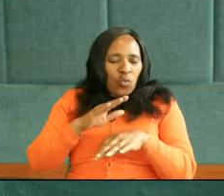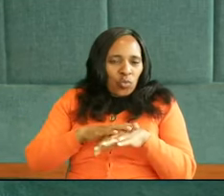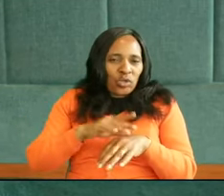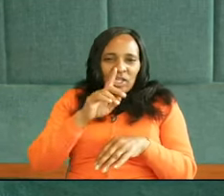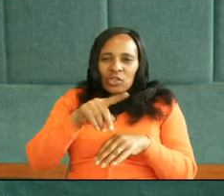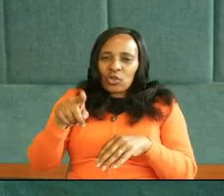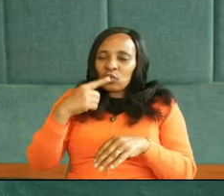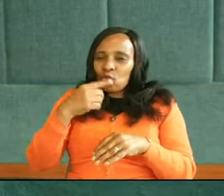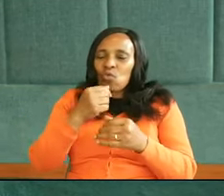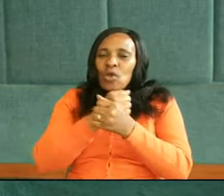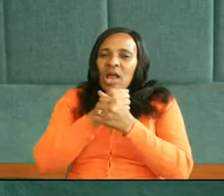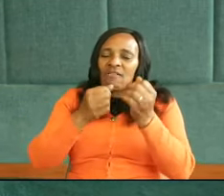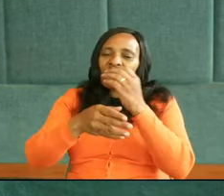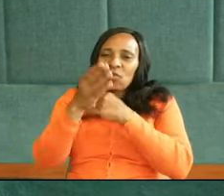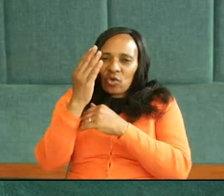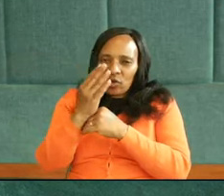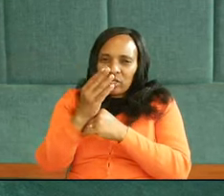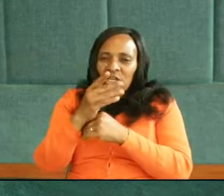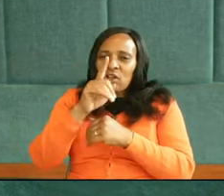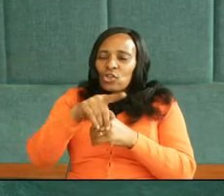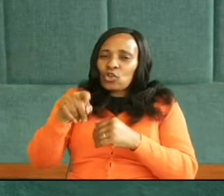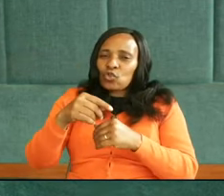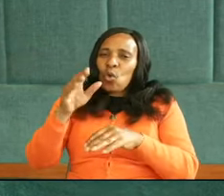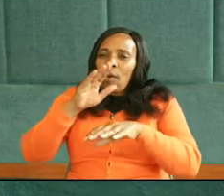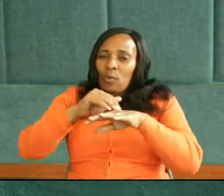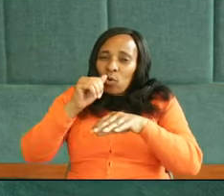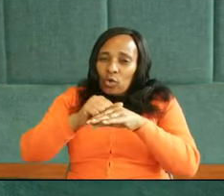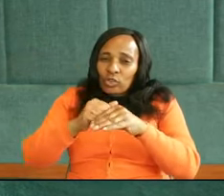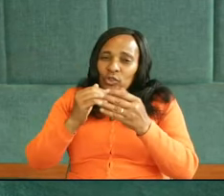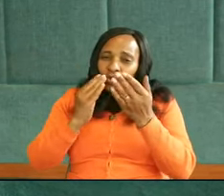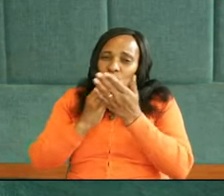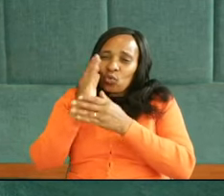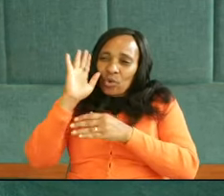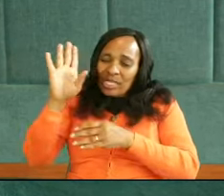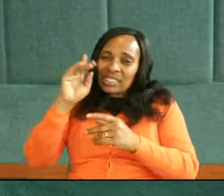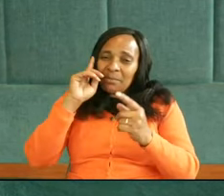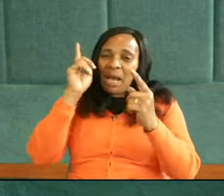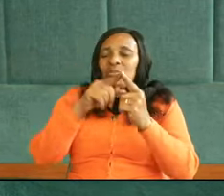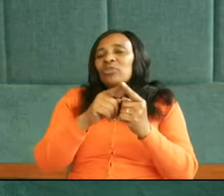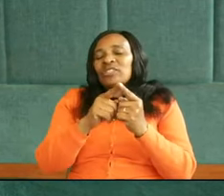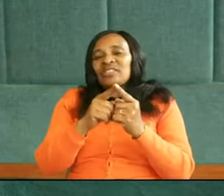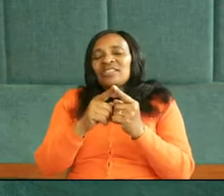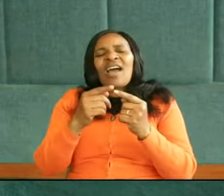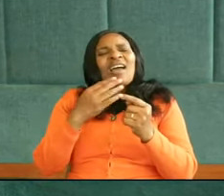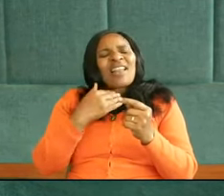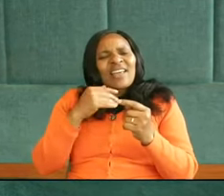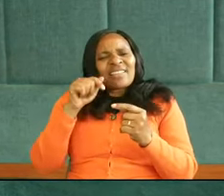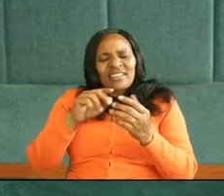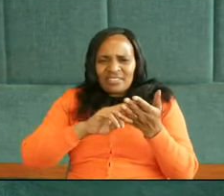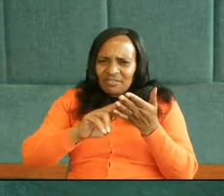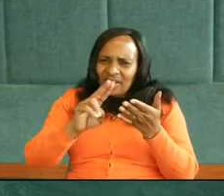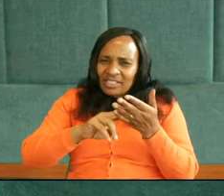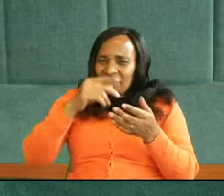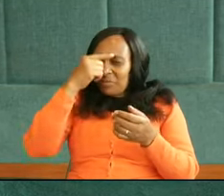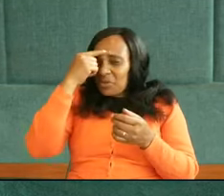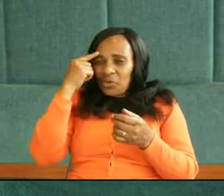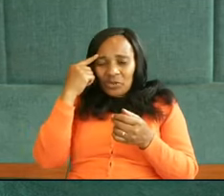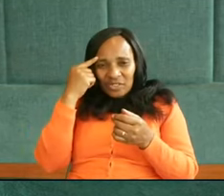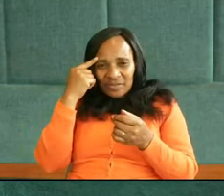those who love God, to those who are called according to his purpose." And I think I really like this verse because it